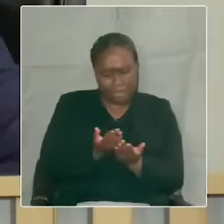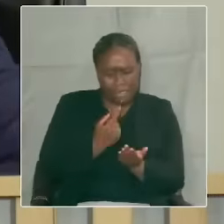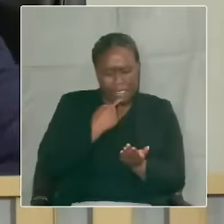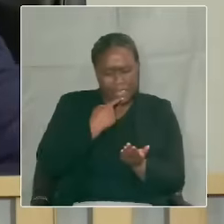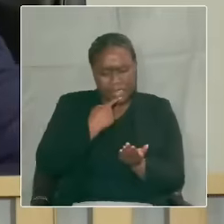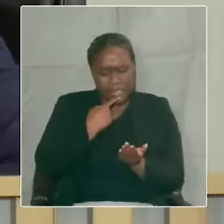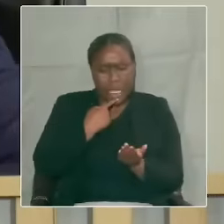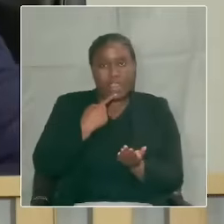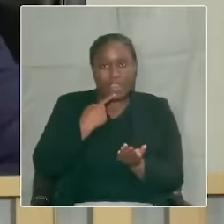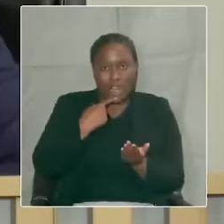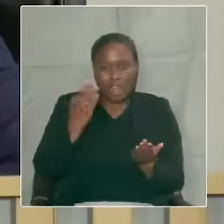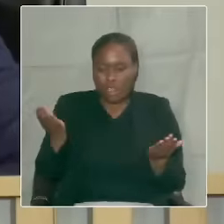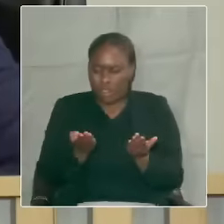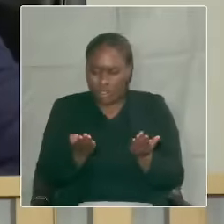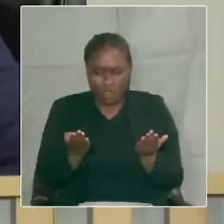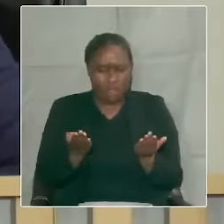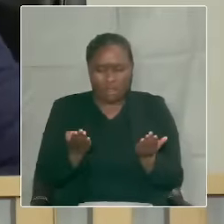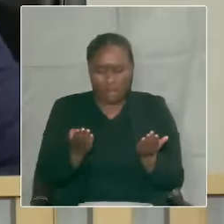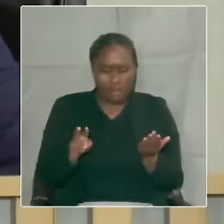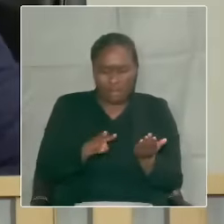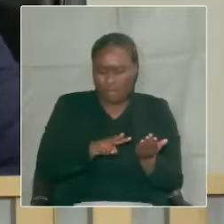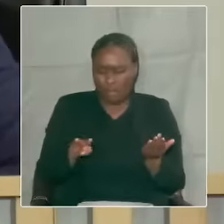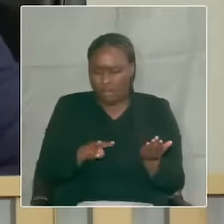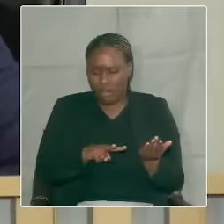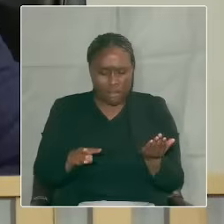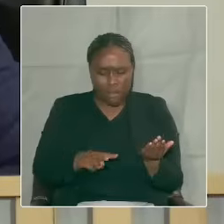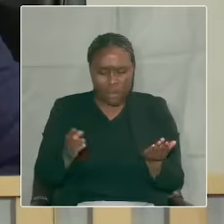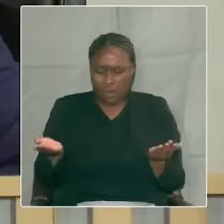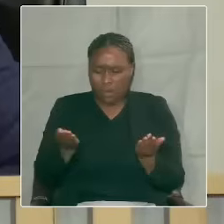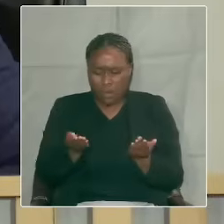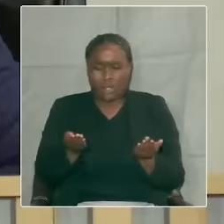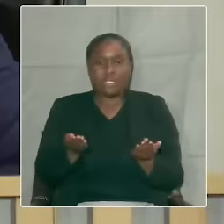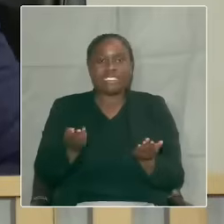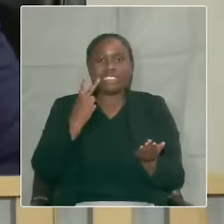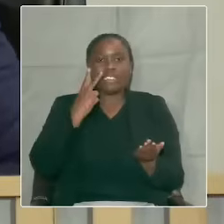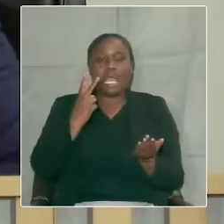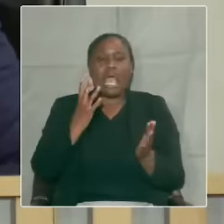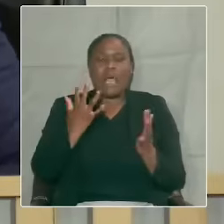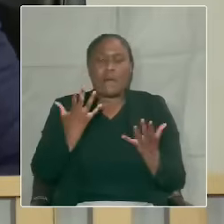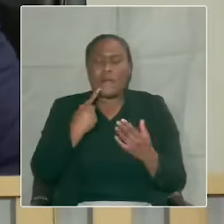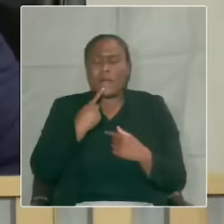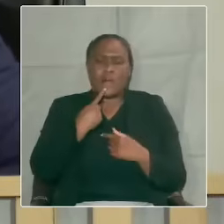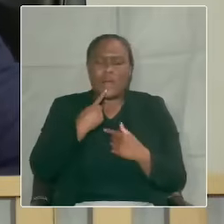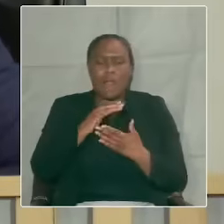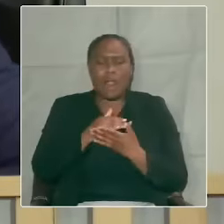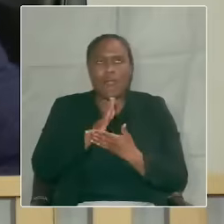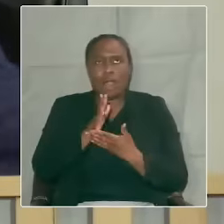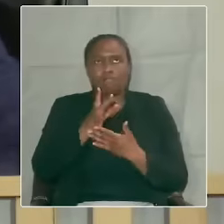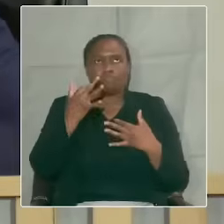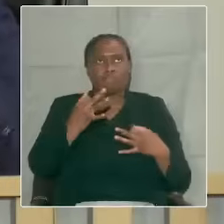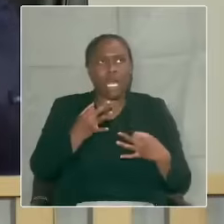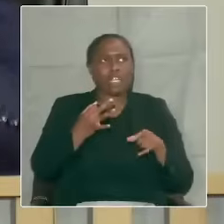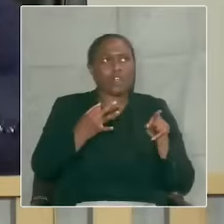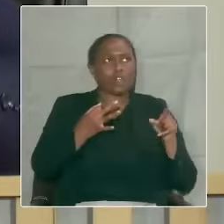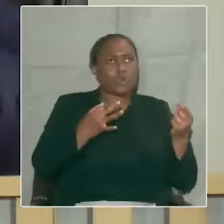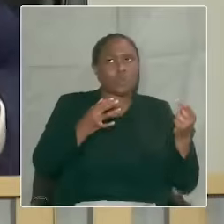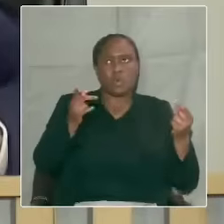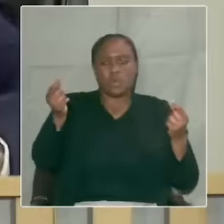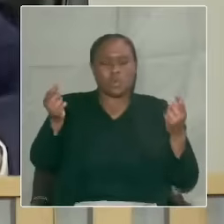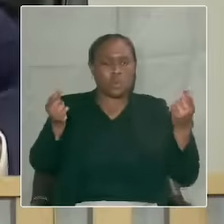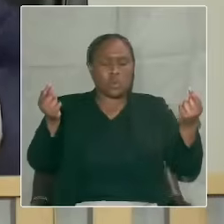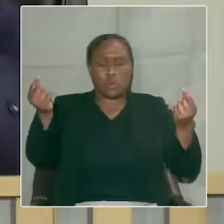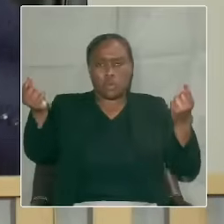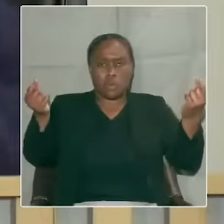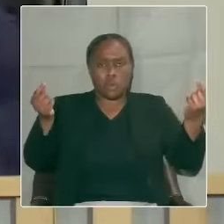in so that they can see which direction should they go without rushing to get